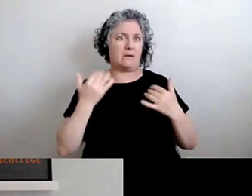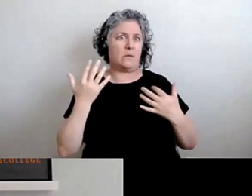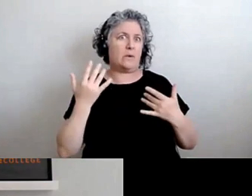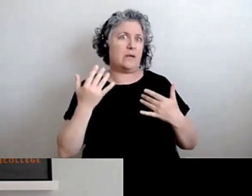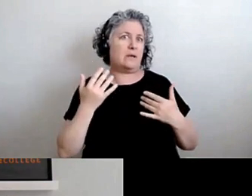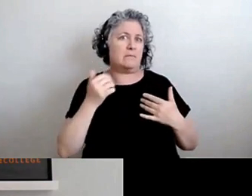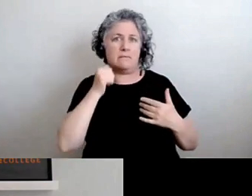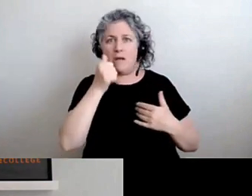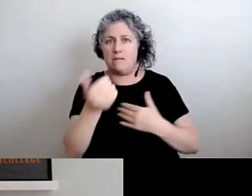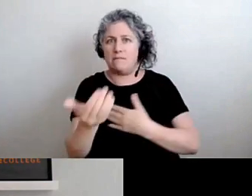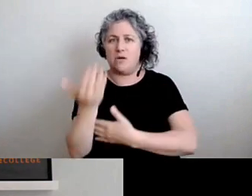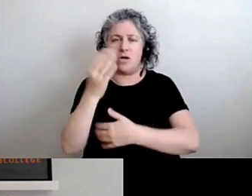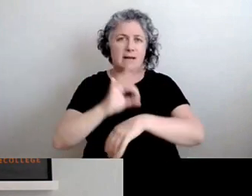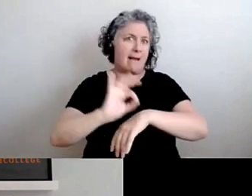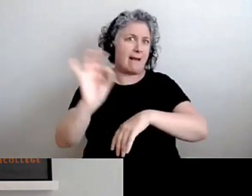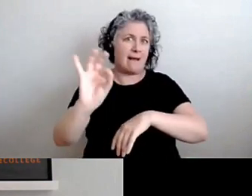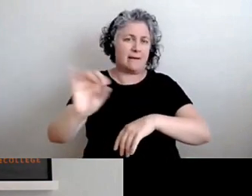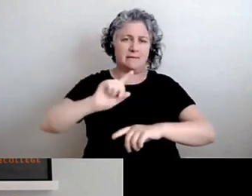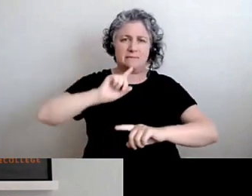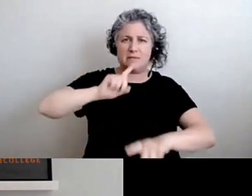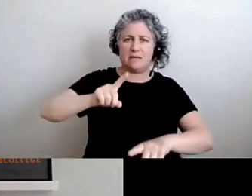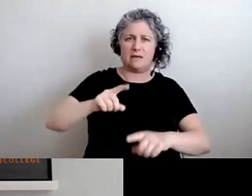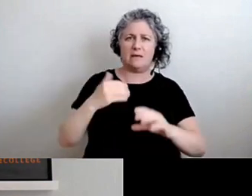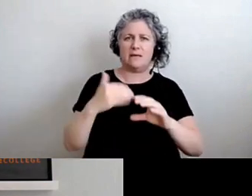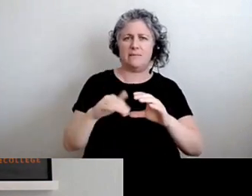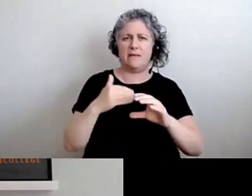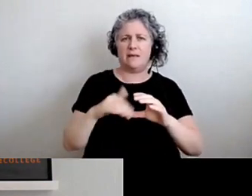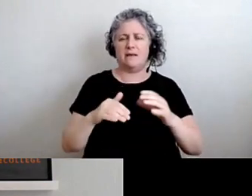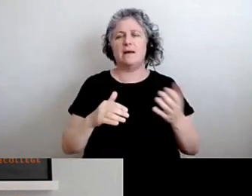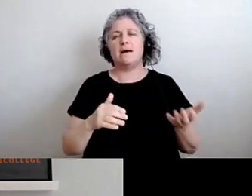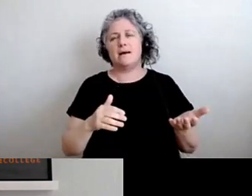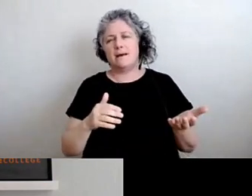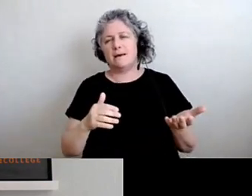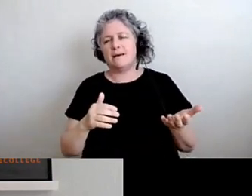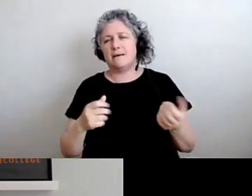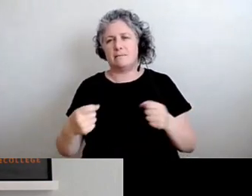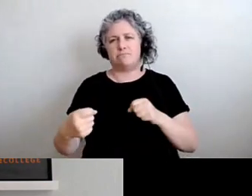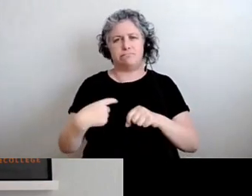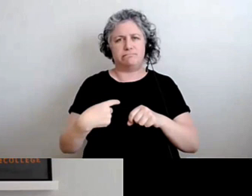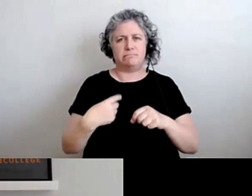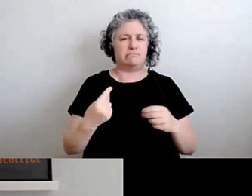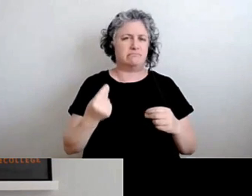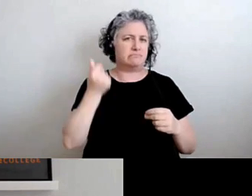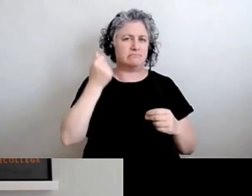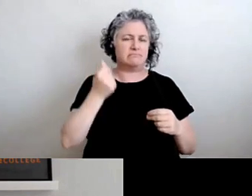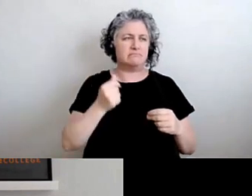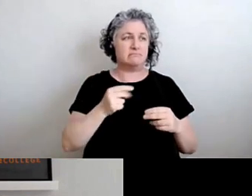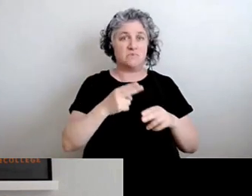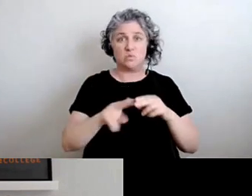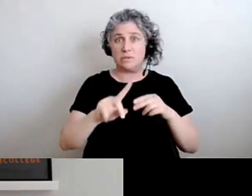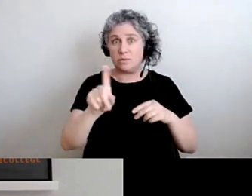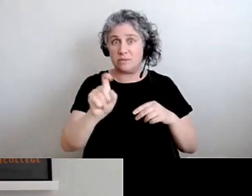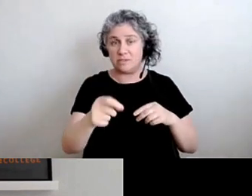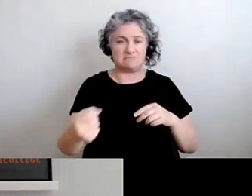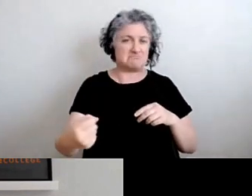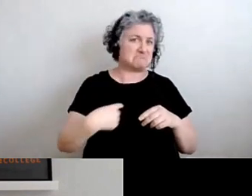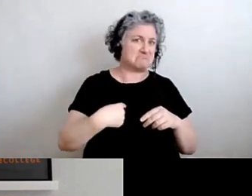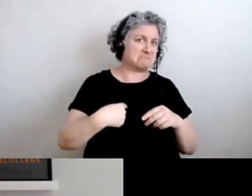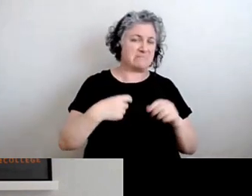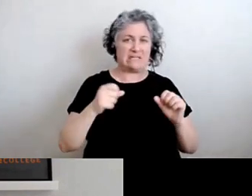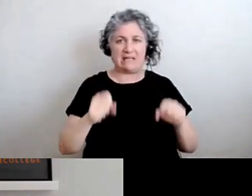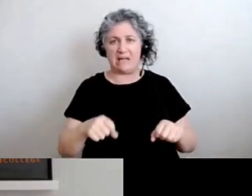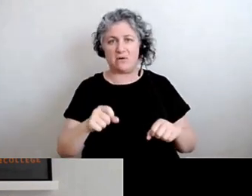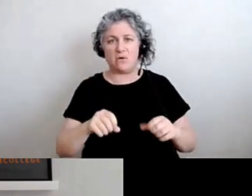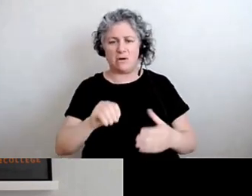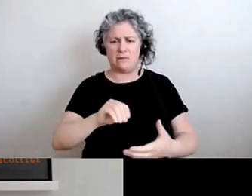9 a.m. the next day for me to respond to an email. They know if they have a quick question, they can shoot me a message or take a